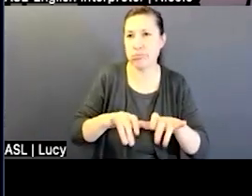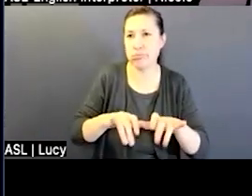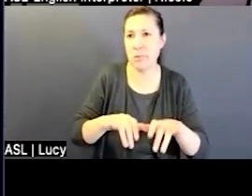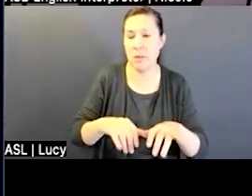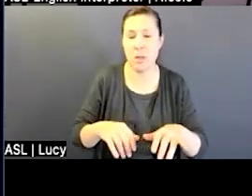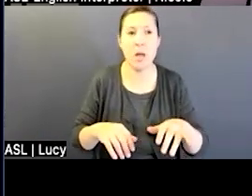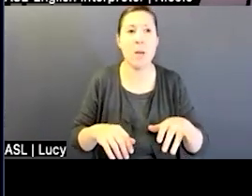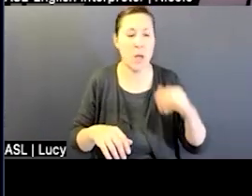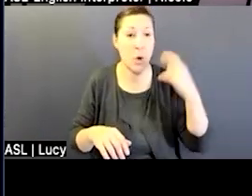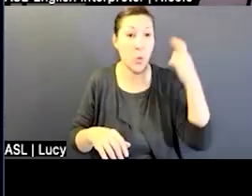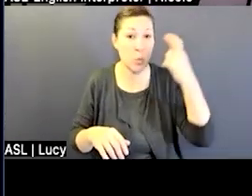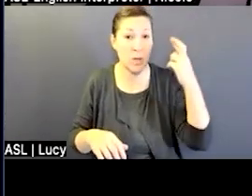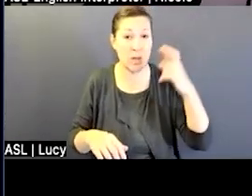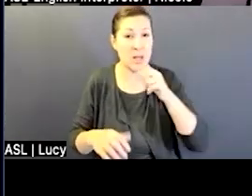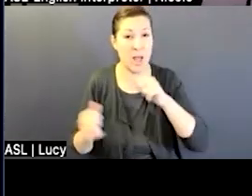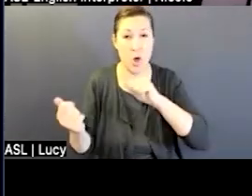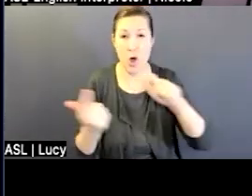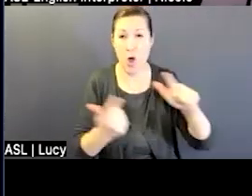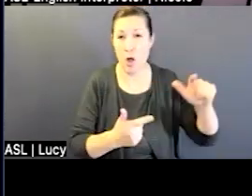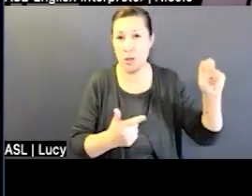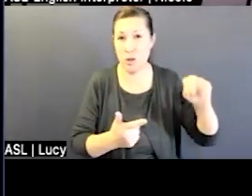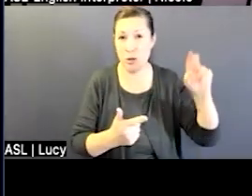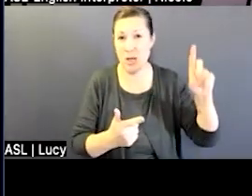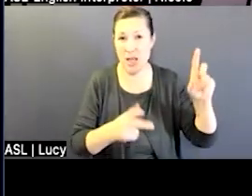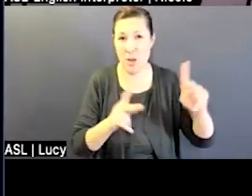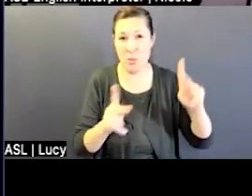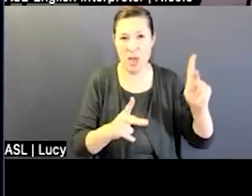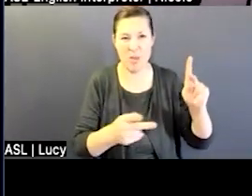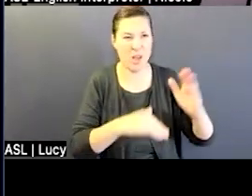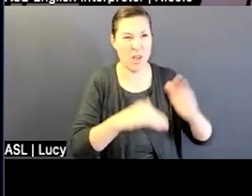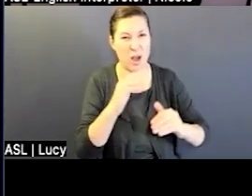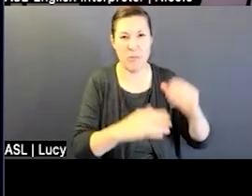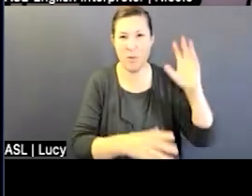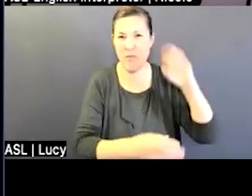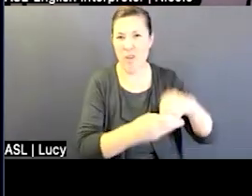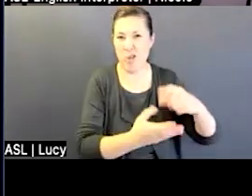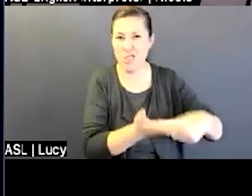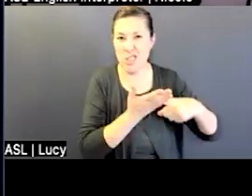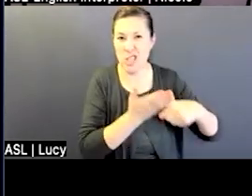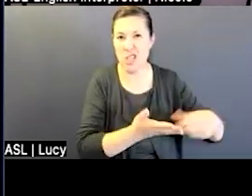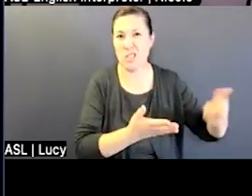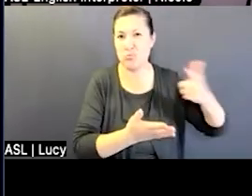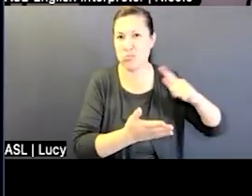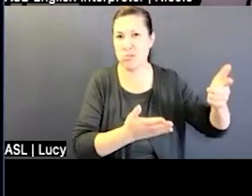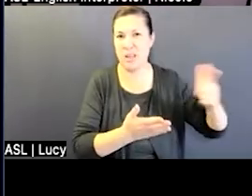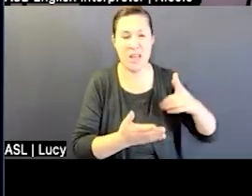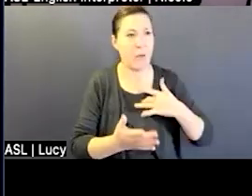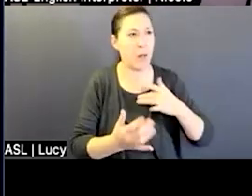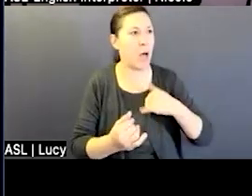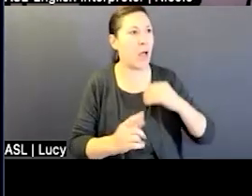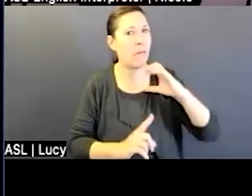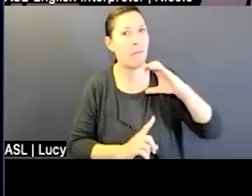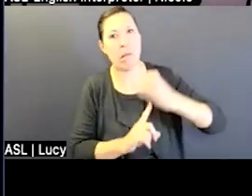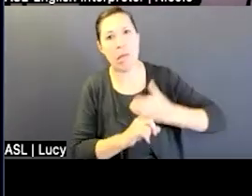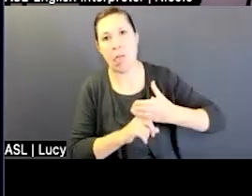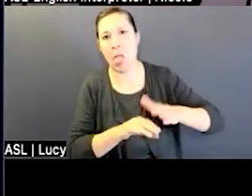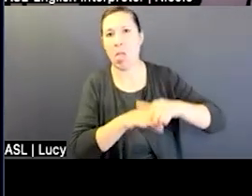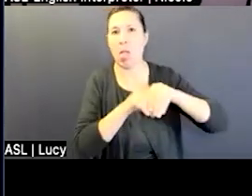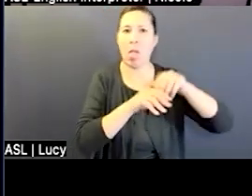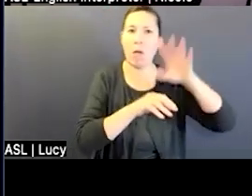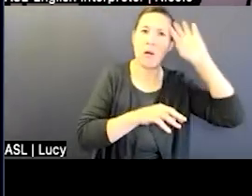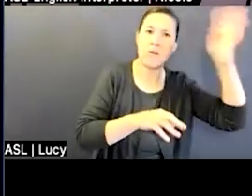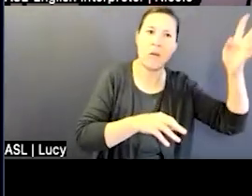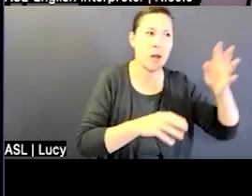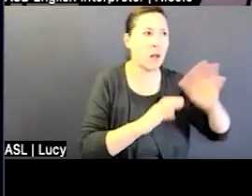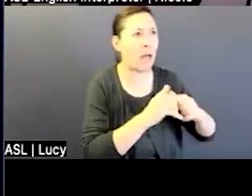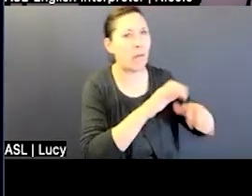all neurodivergent people are comfortable with discussion posts. They feel like they have to mask to communicate. It just feels